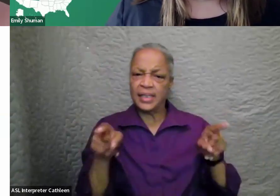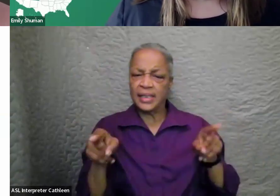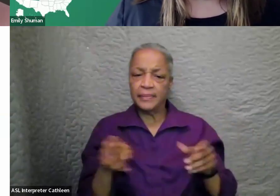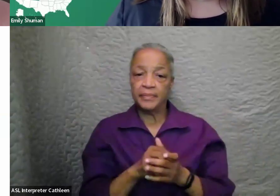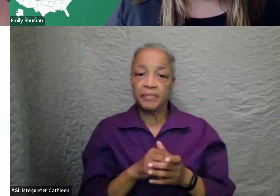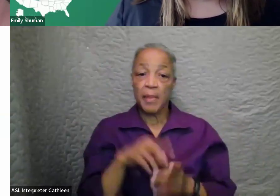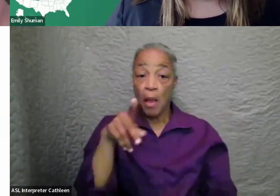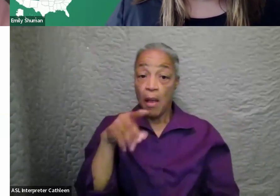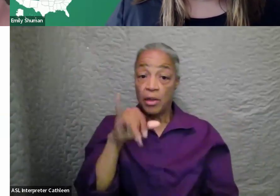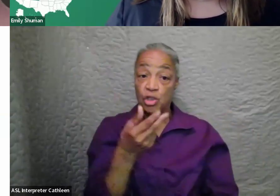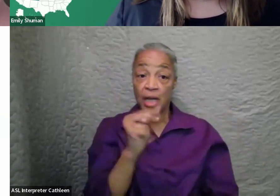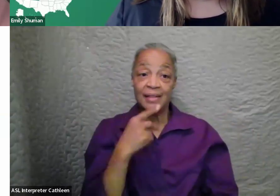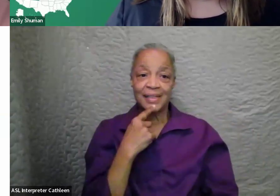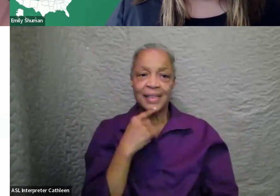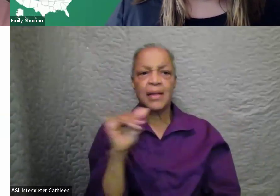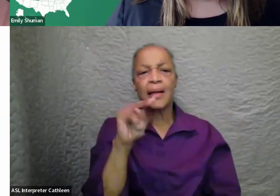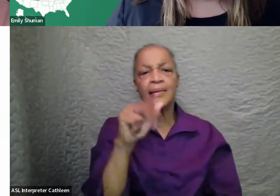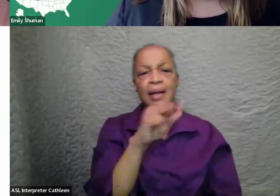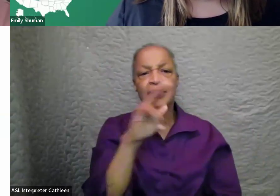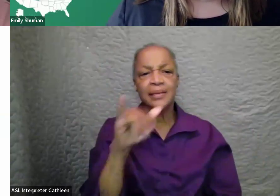and of course, as Nancy said,